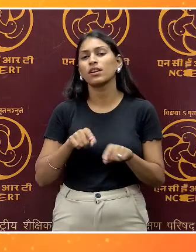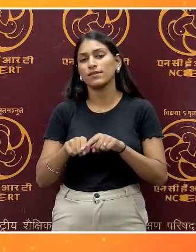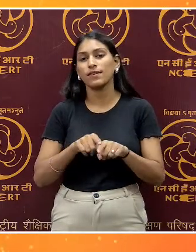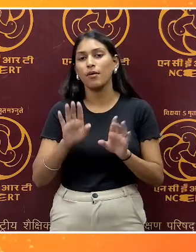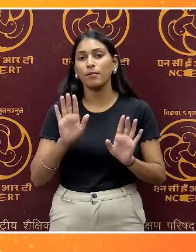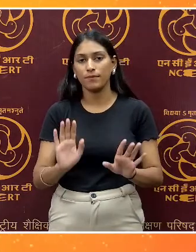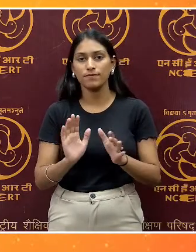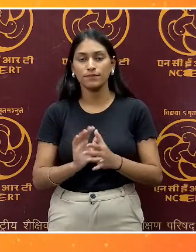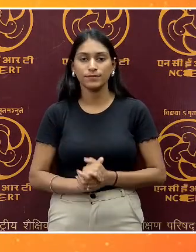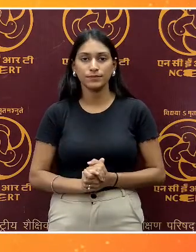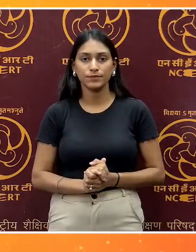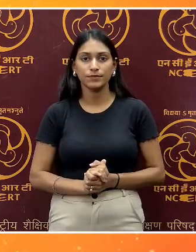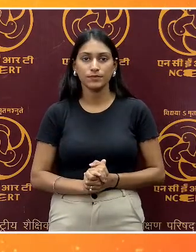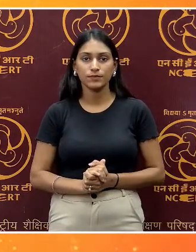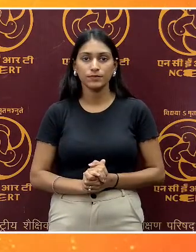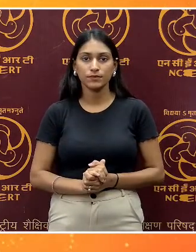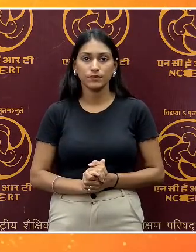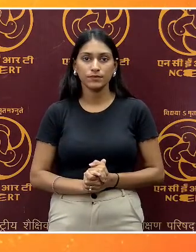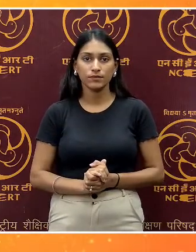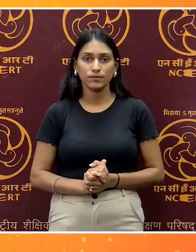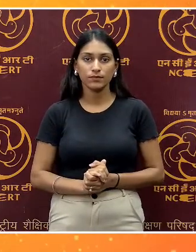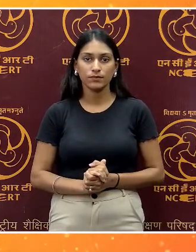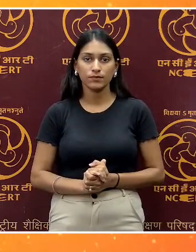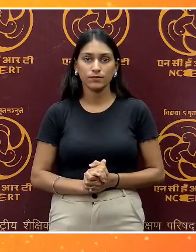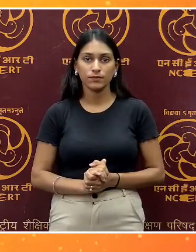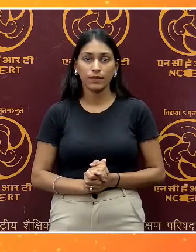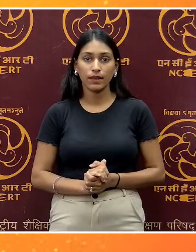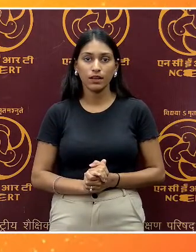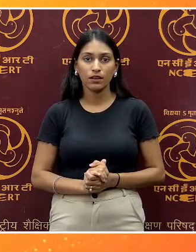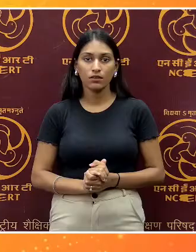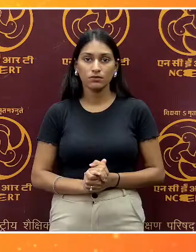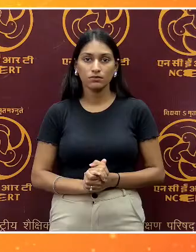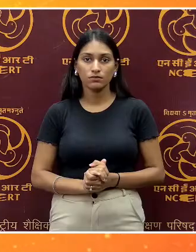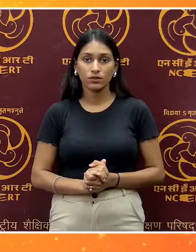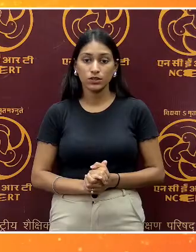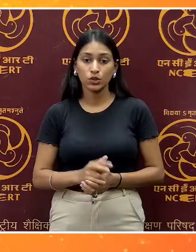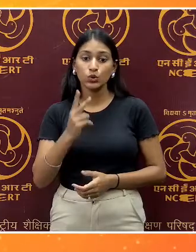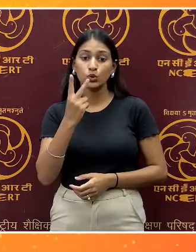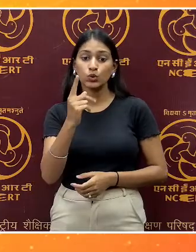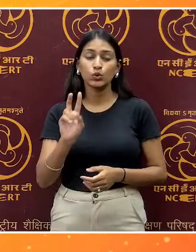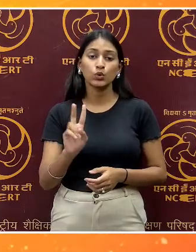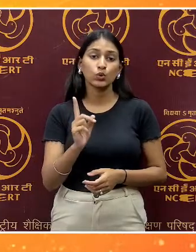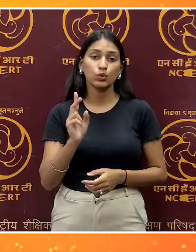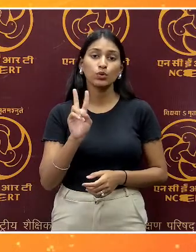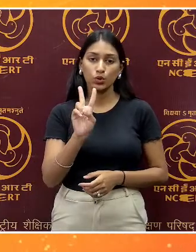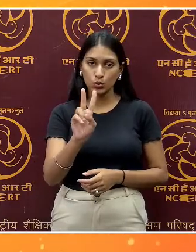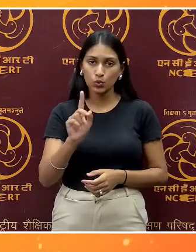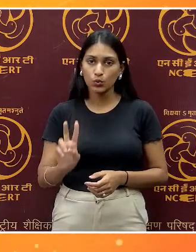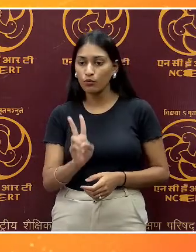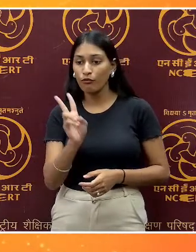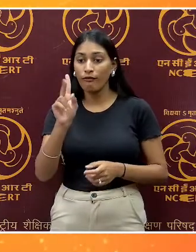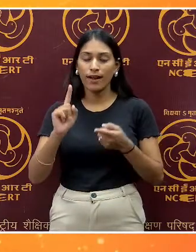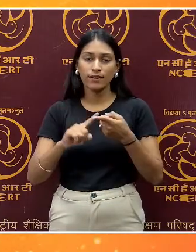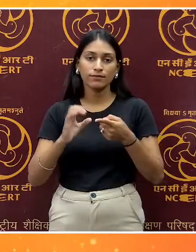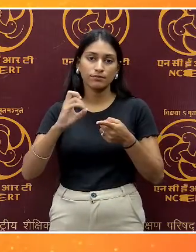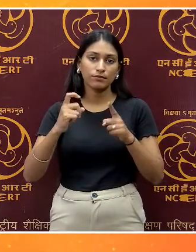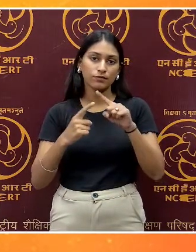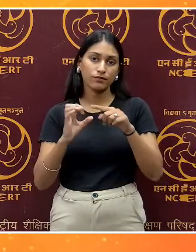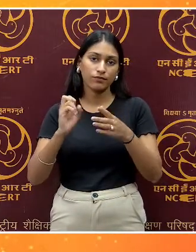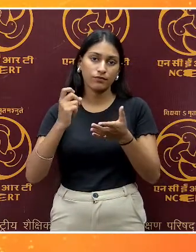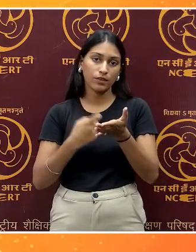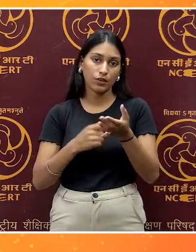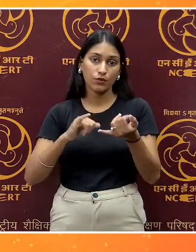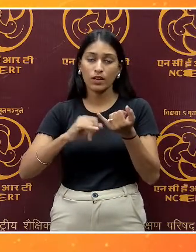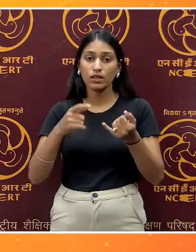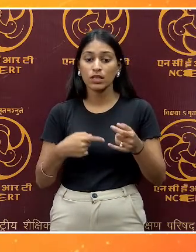non-localized vector. Collinear vectors. Two vectors are said to be collinear if they act along